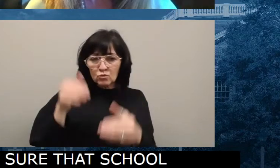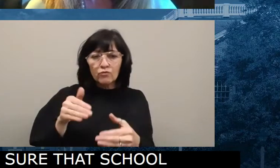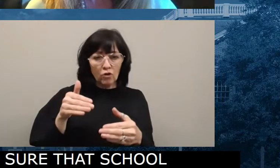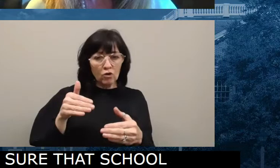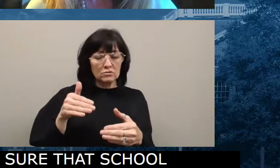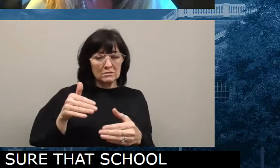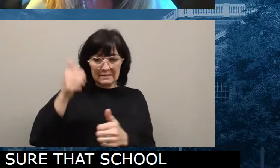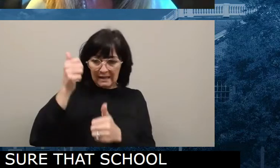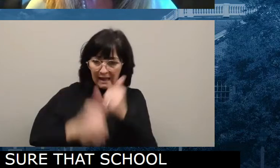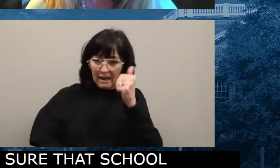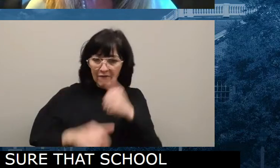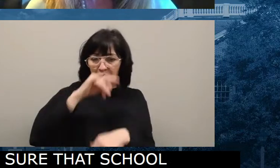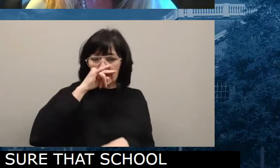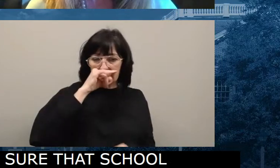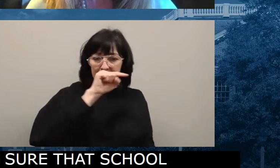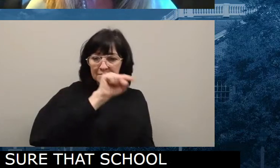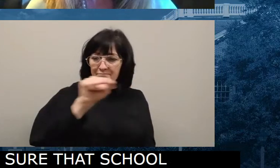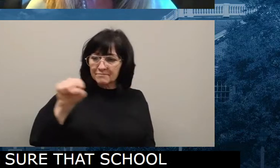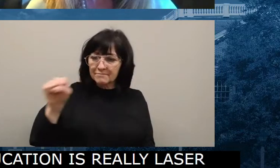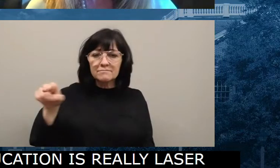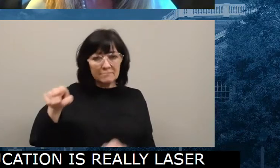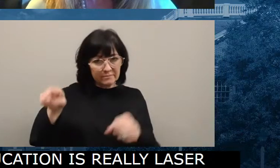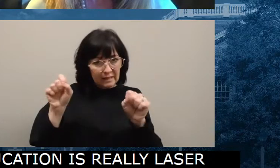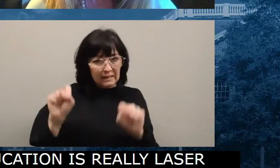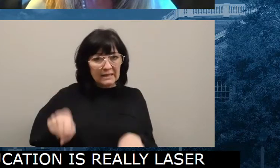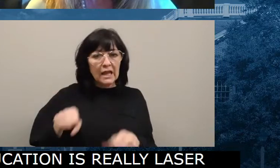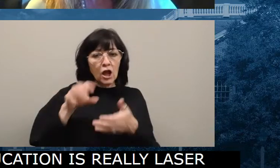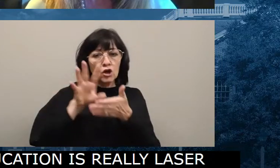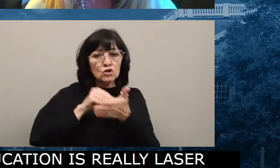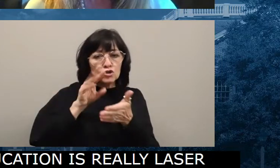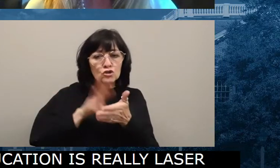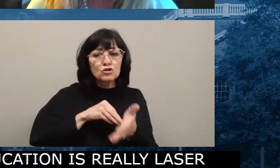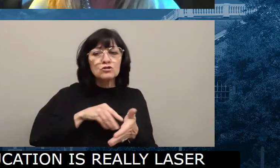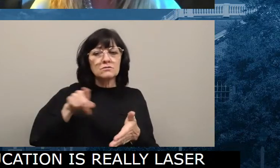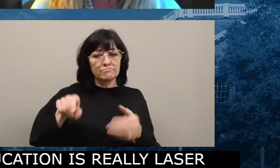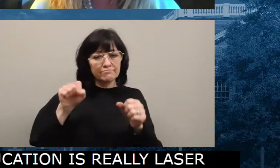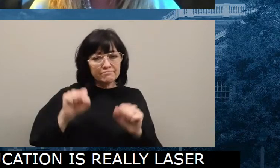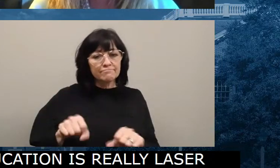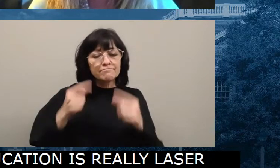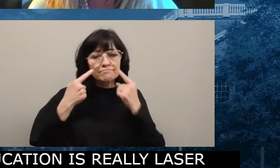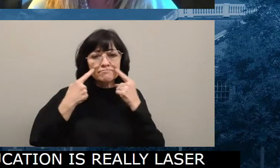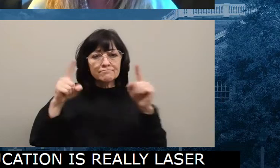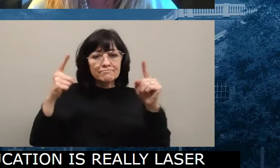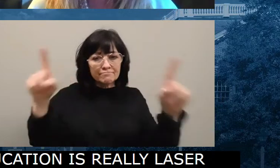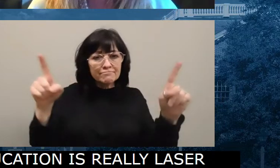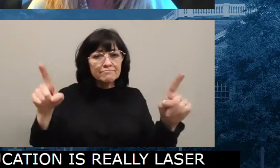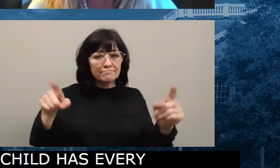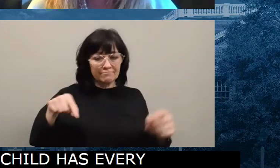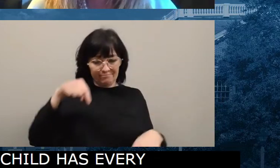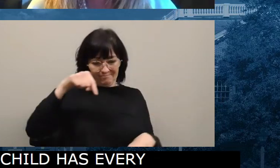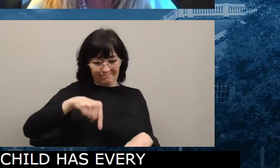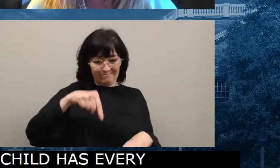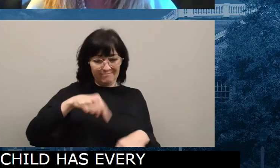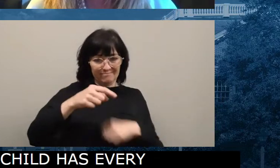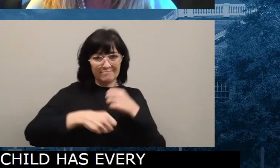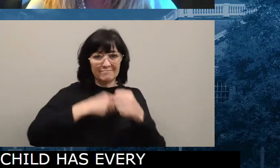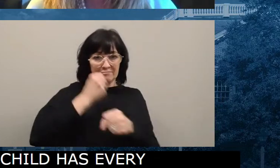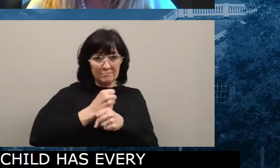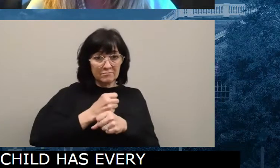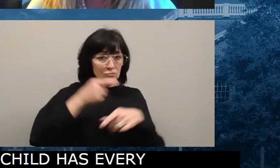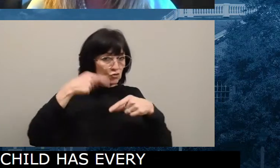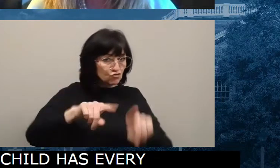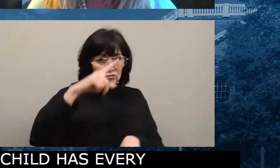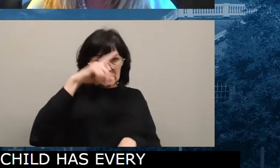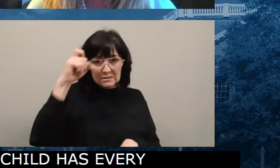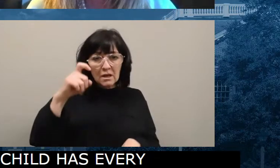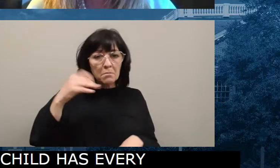every child has every opportunity to accelerate their learning over the next several months, over the summer school and